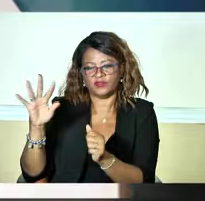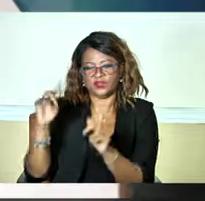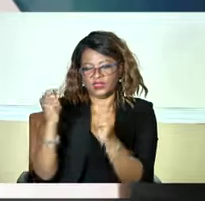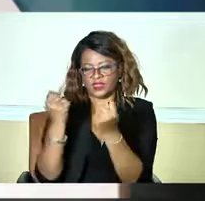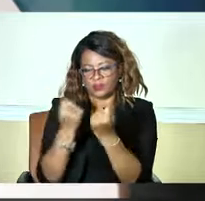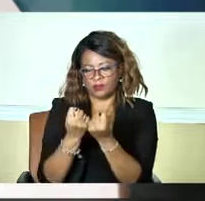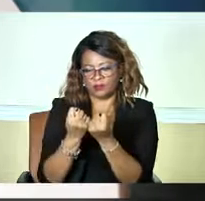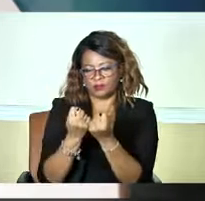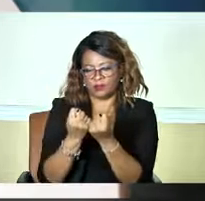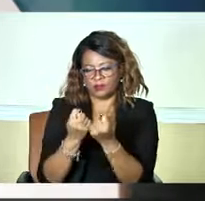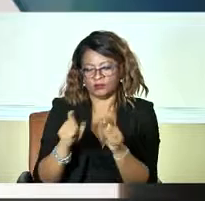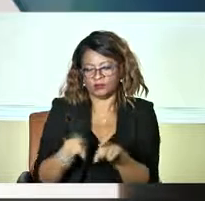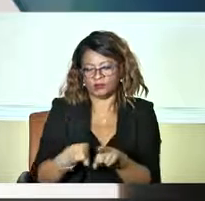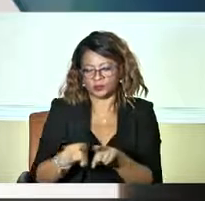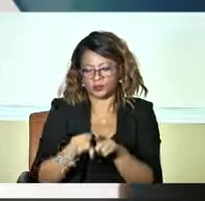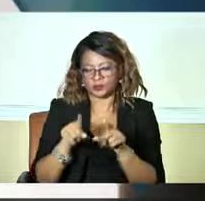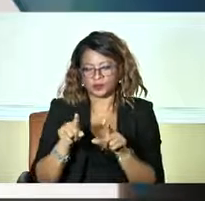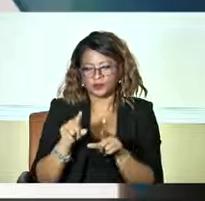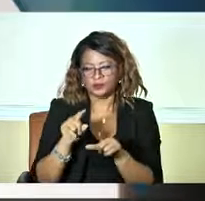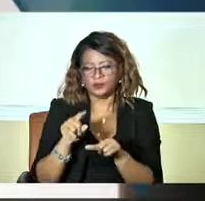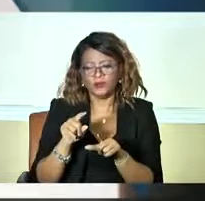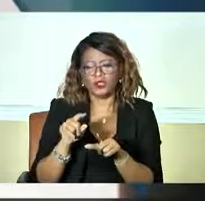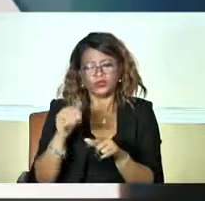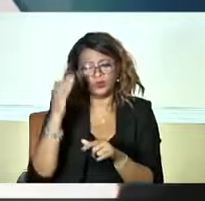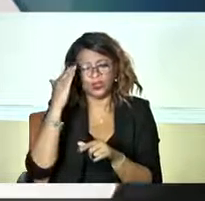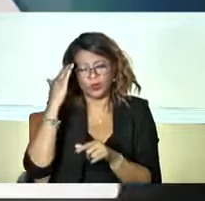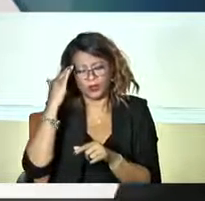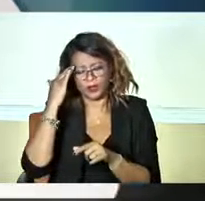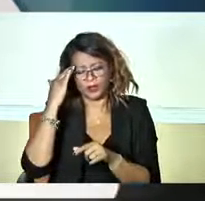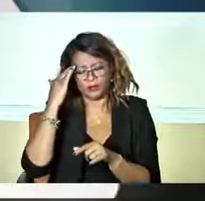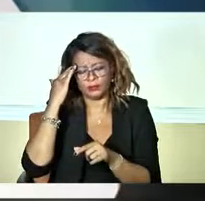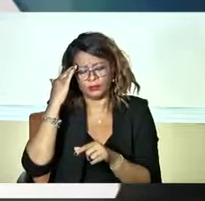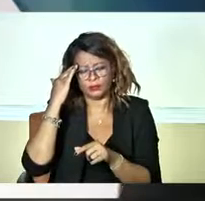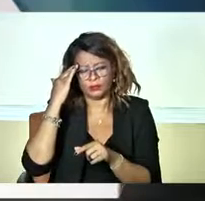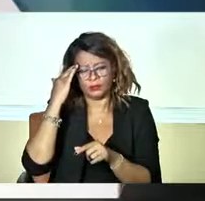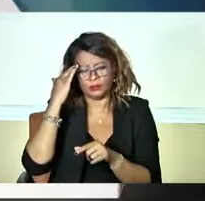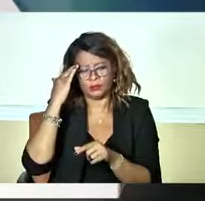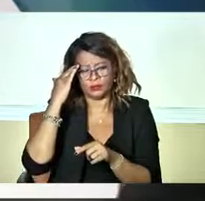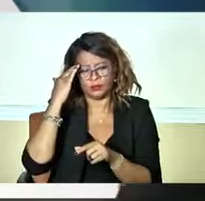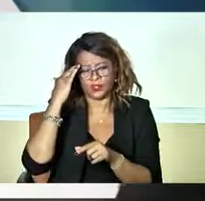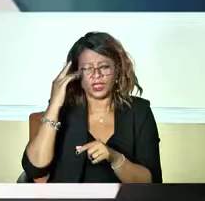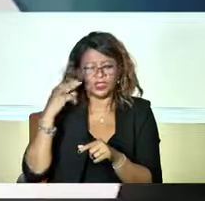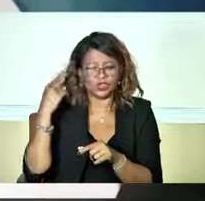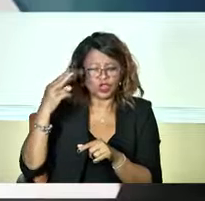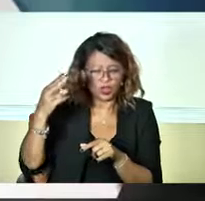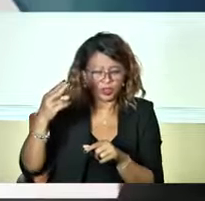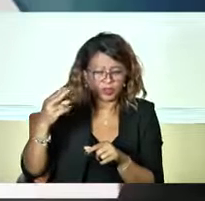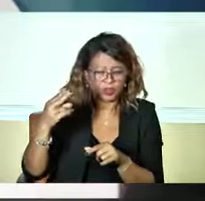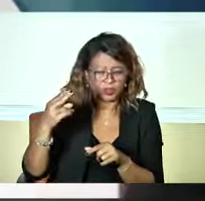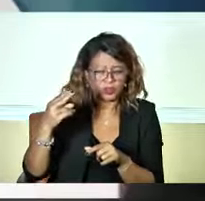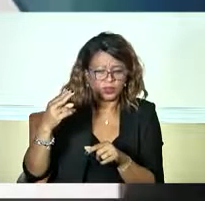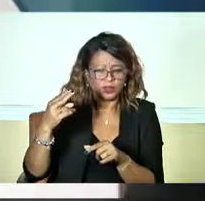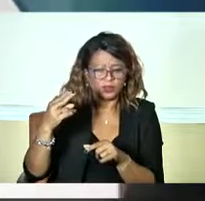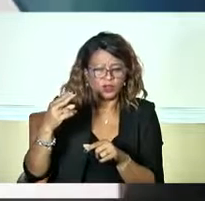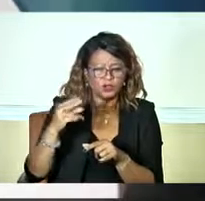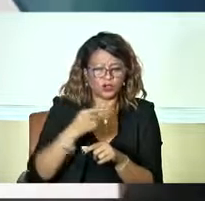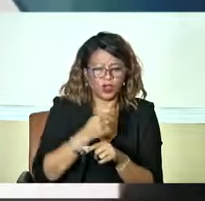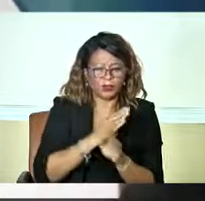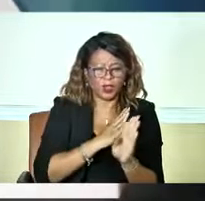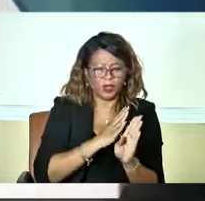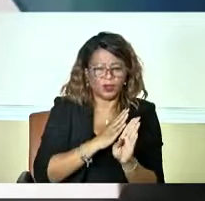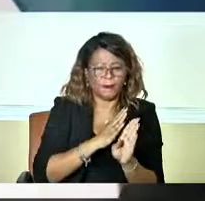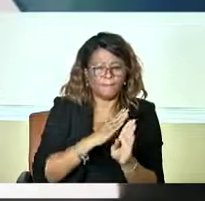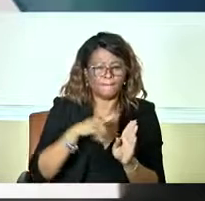team as well. As you may be aware, it has historically been the case that the Grand Bahama Port